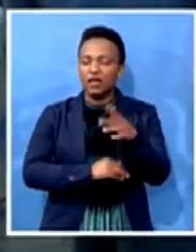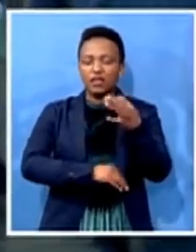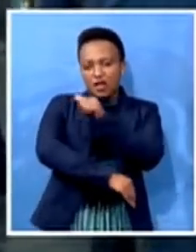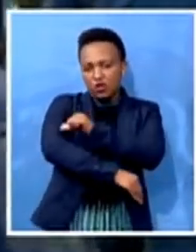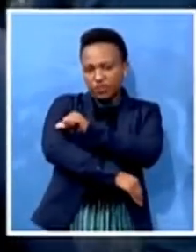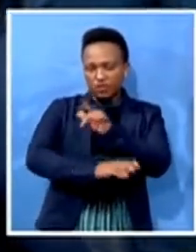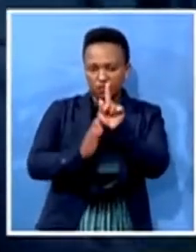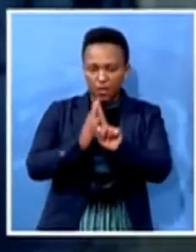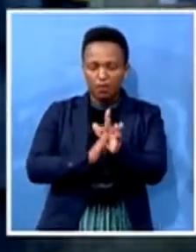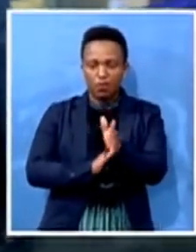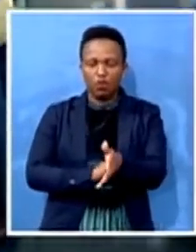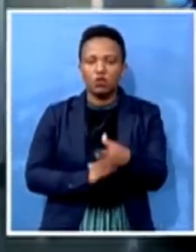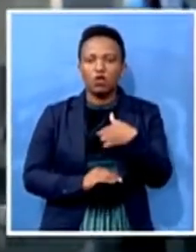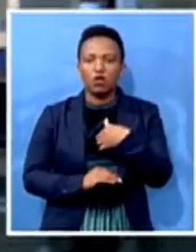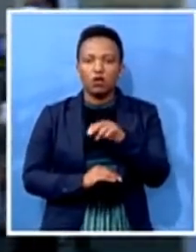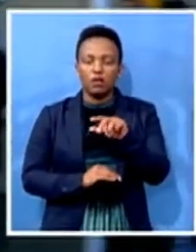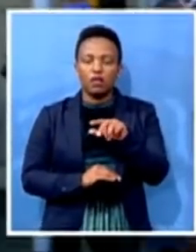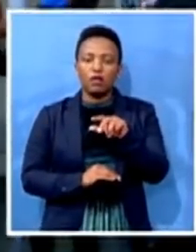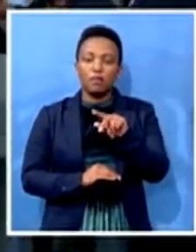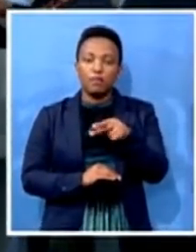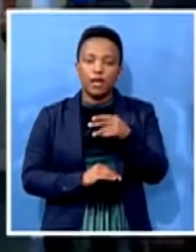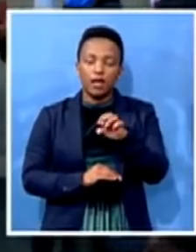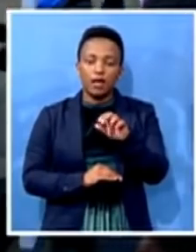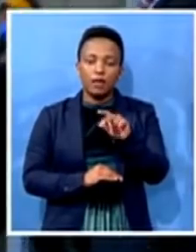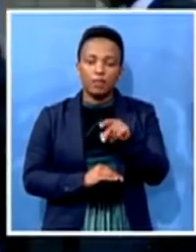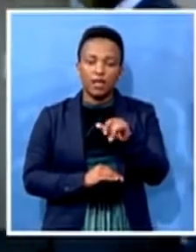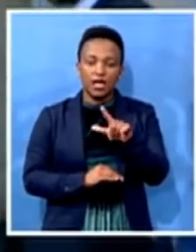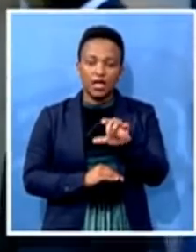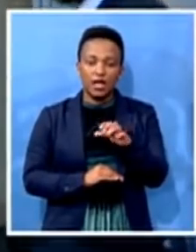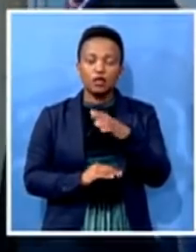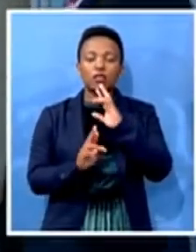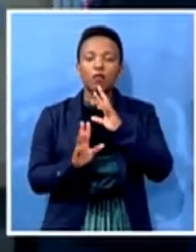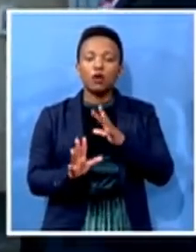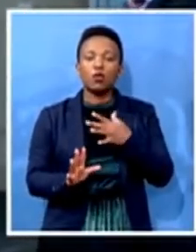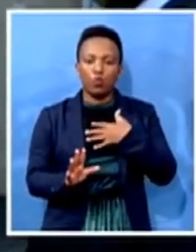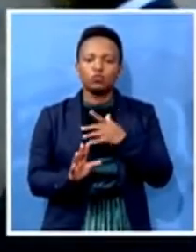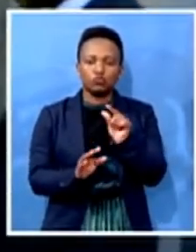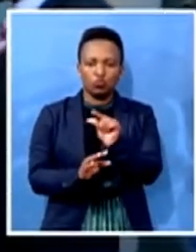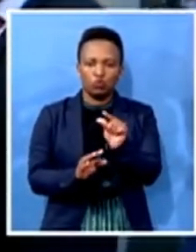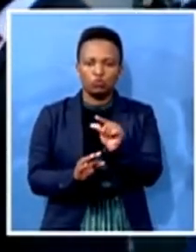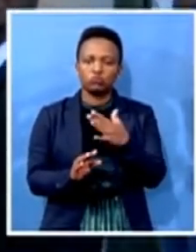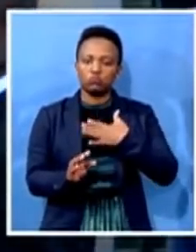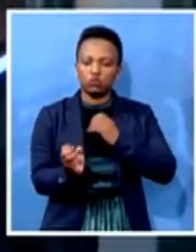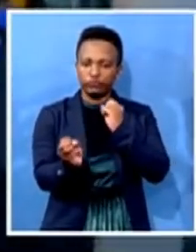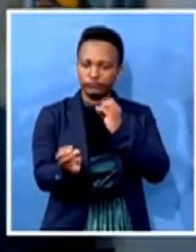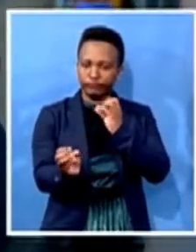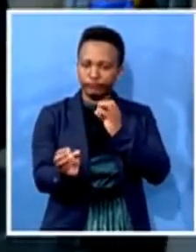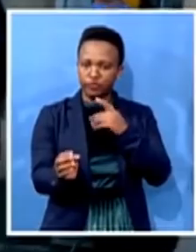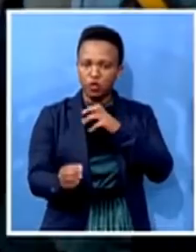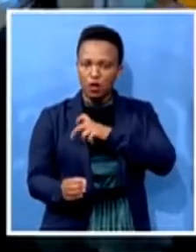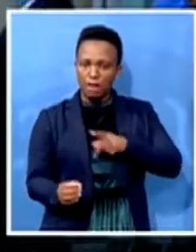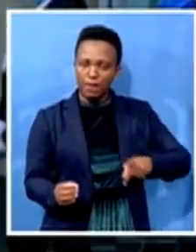us anytime soon to give us an update of the president's itinerary as he goes through